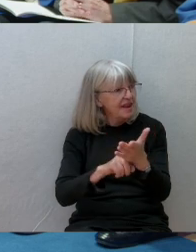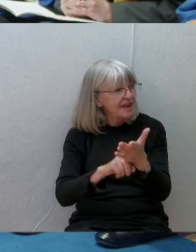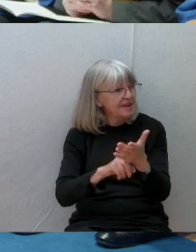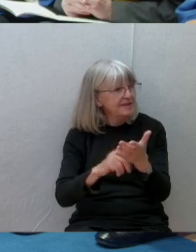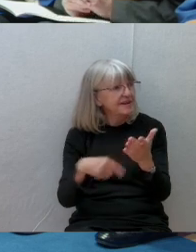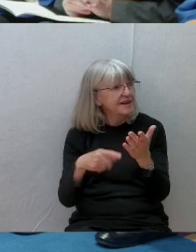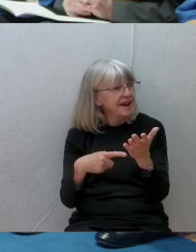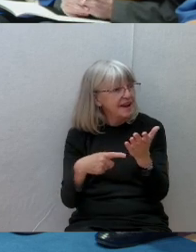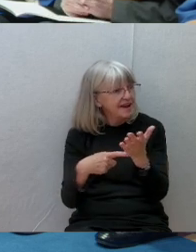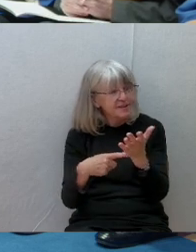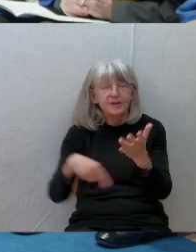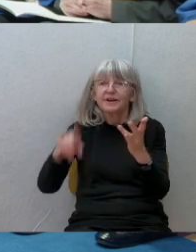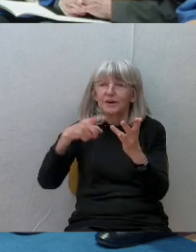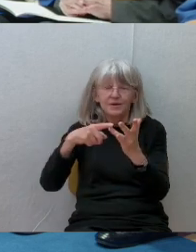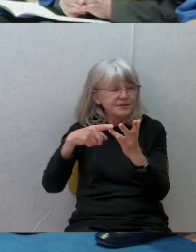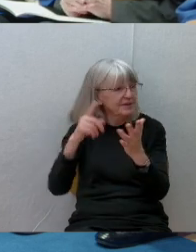Grace Oyelola.